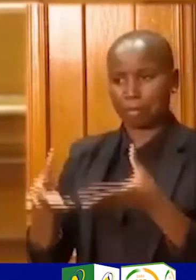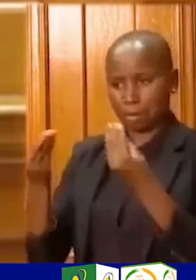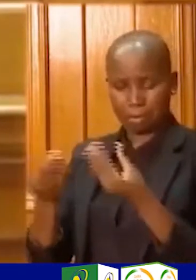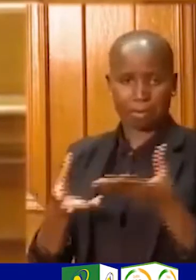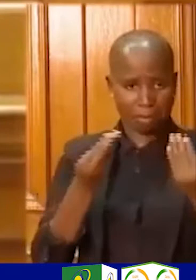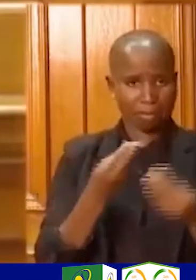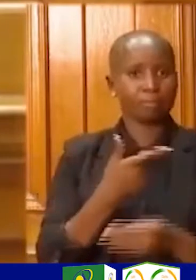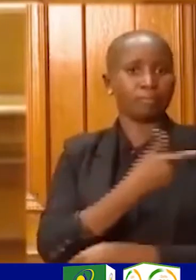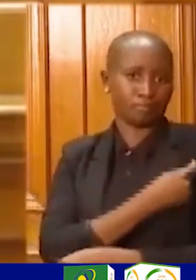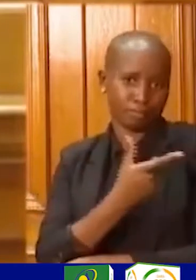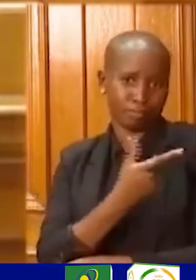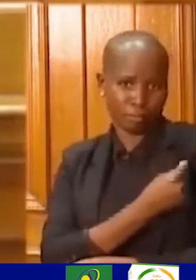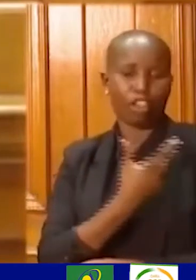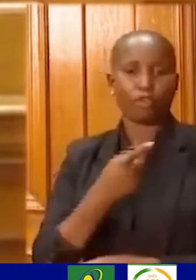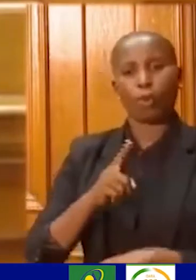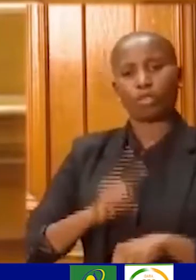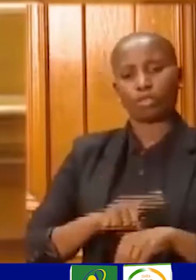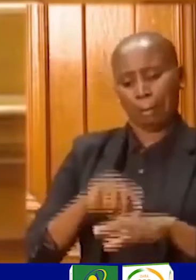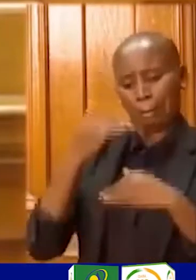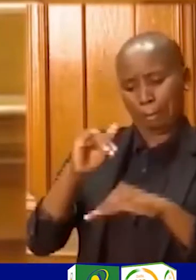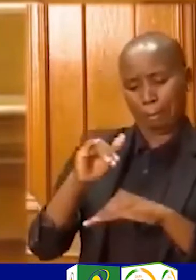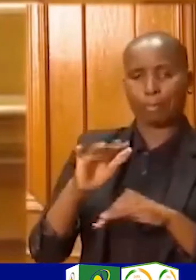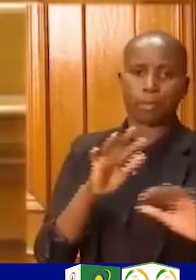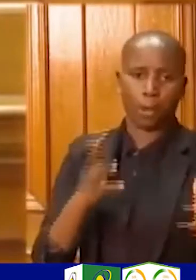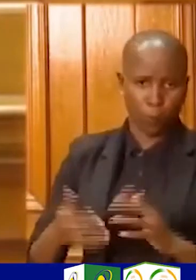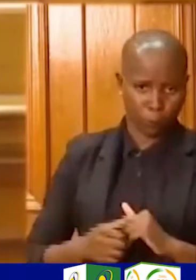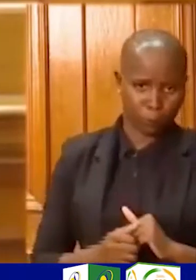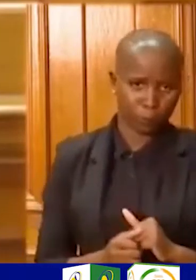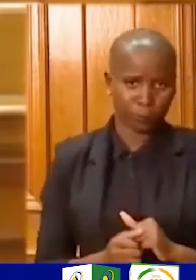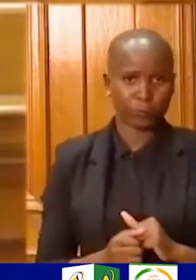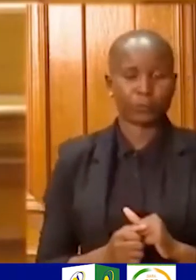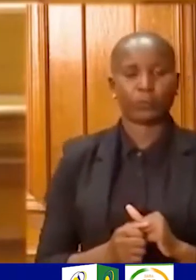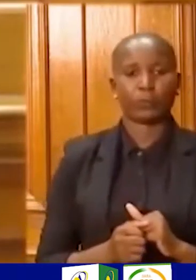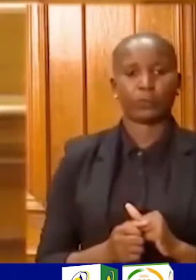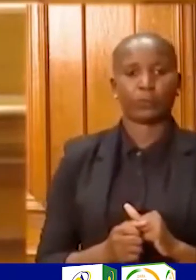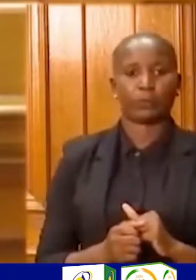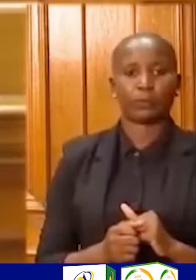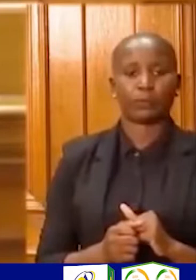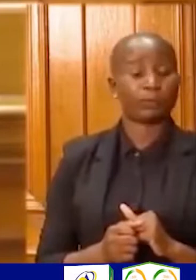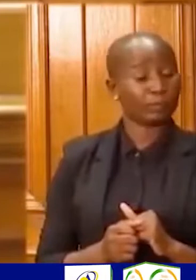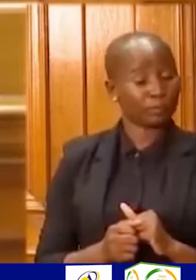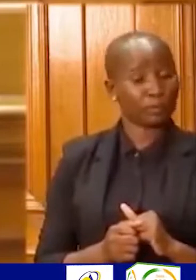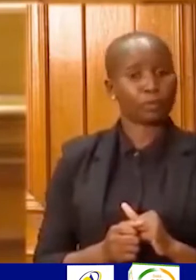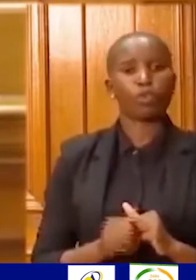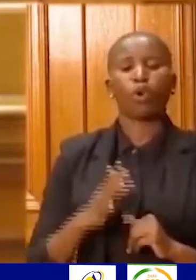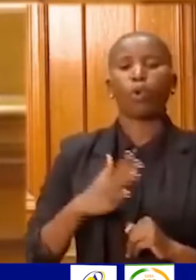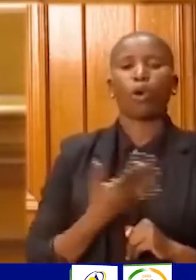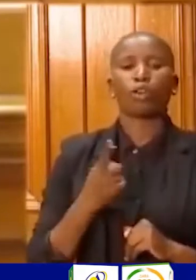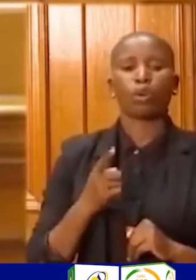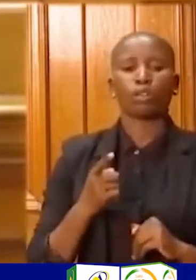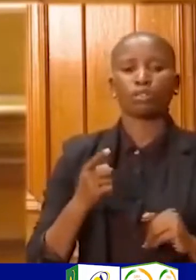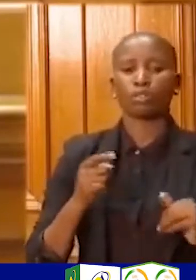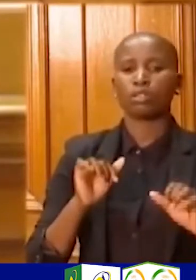set period or space of time. It will require the active involvement of all spheres